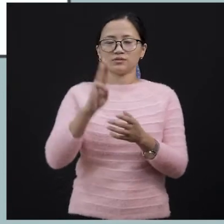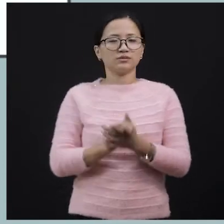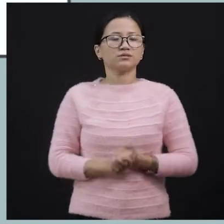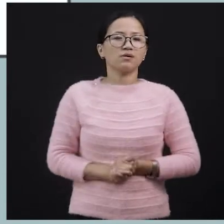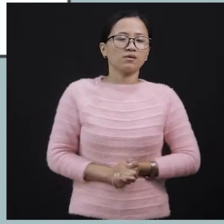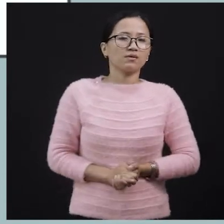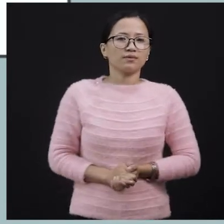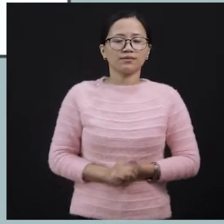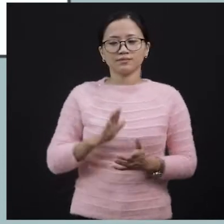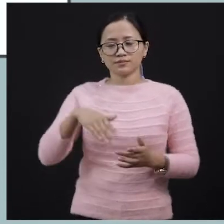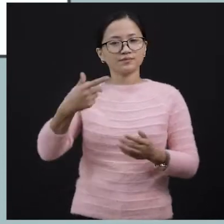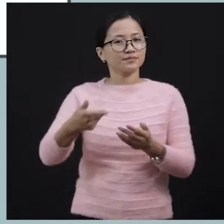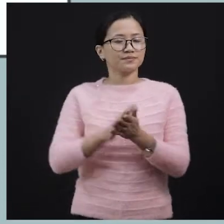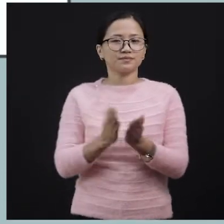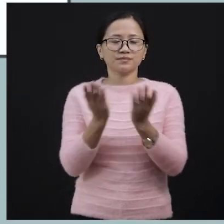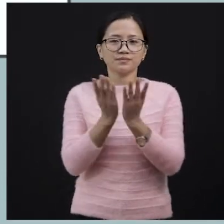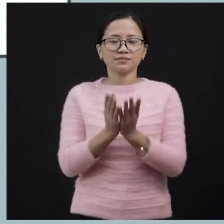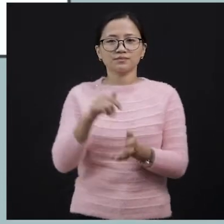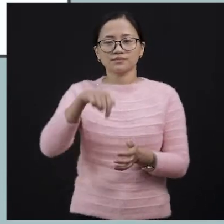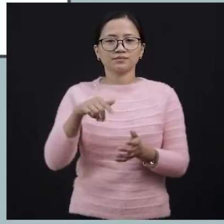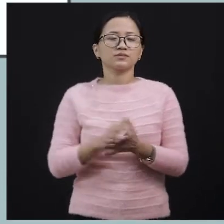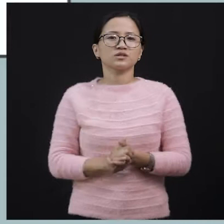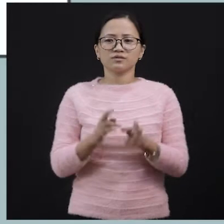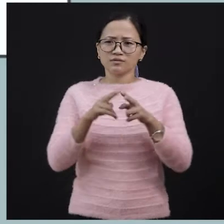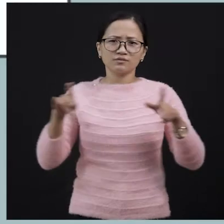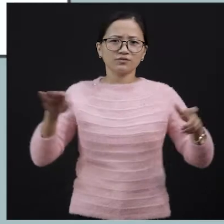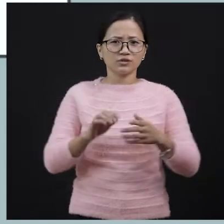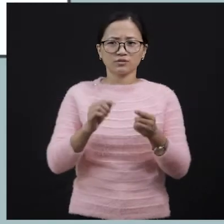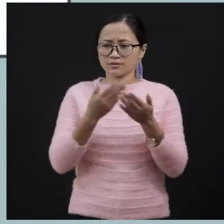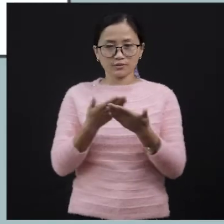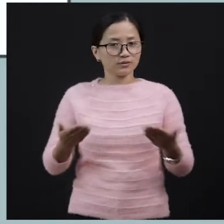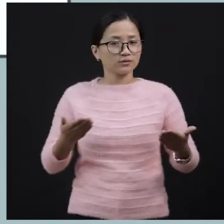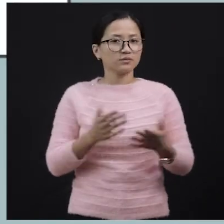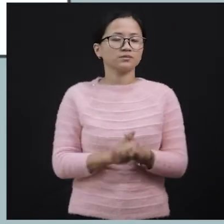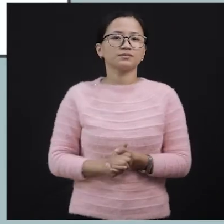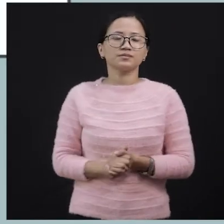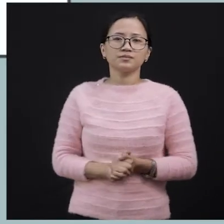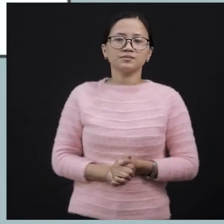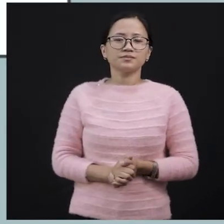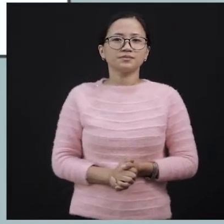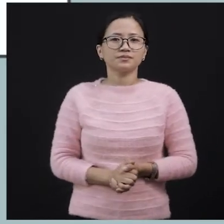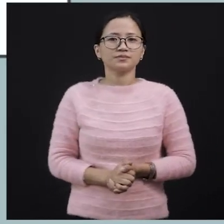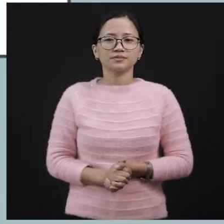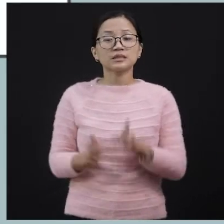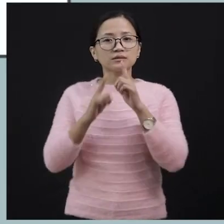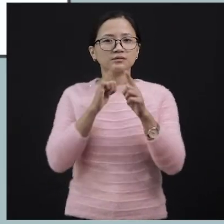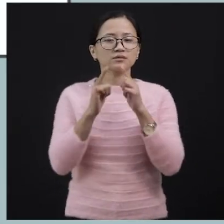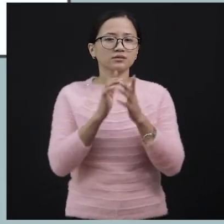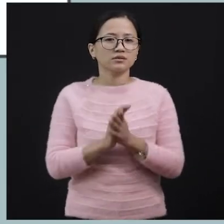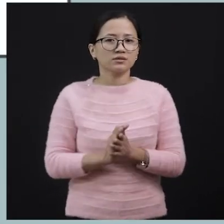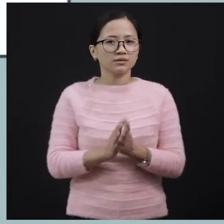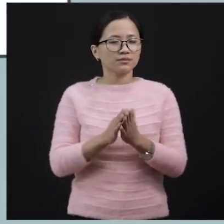after studying this lesson, we will learn about different objects. We will we'll discuss